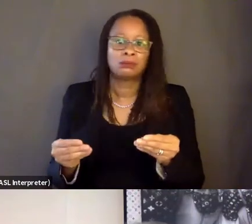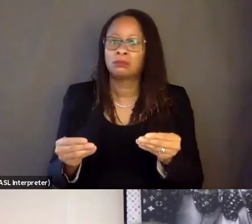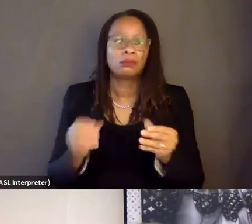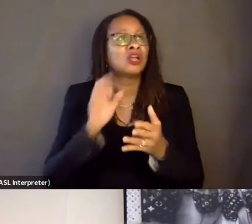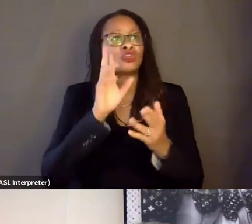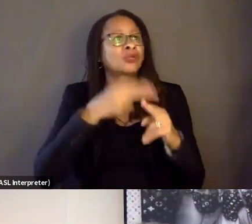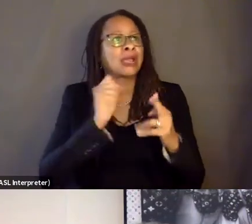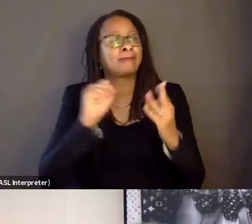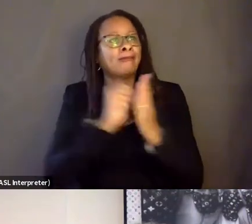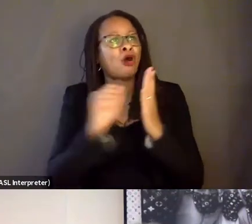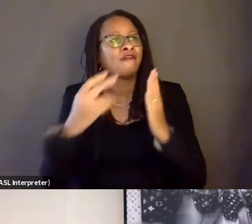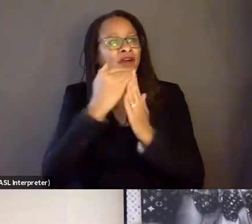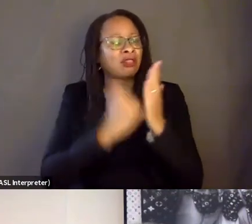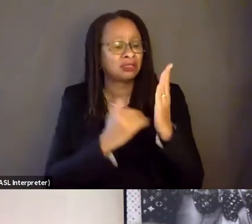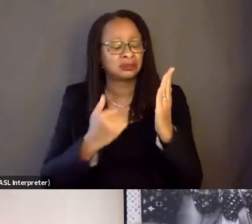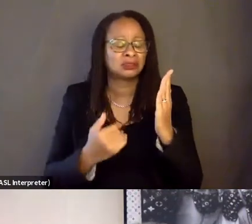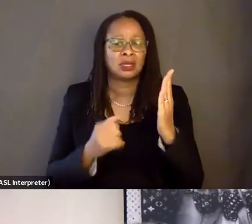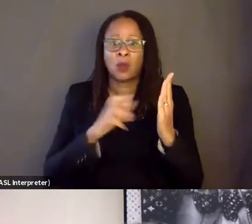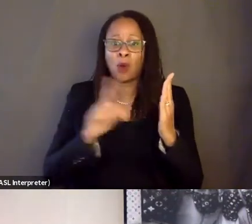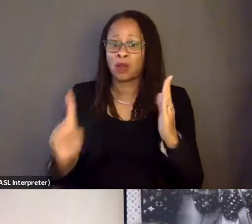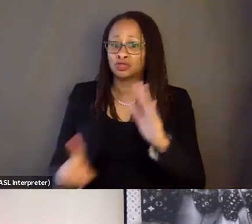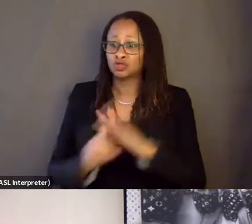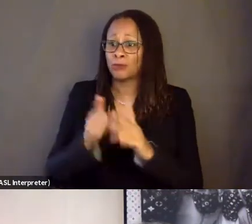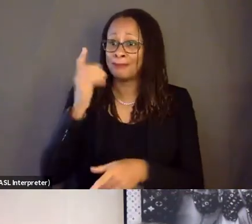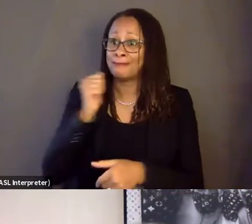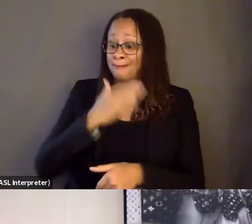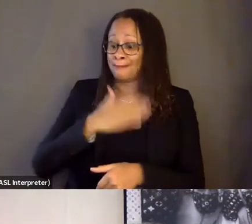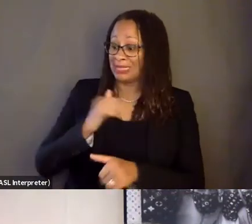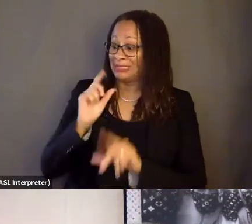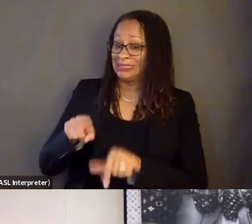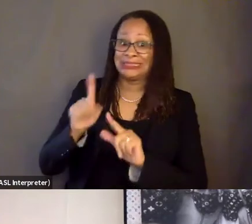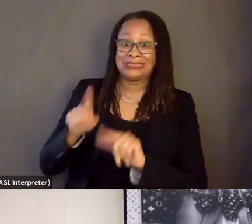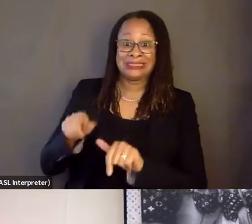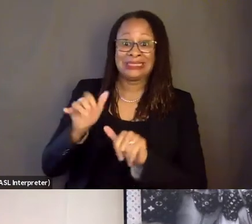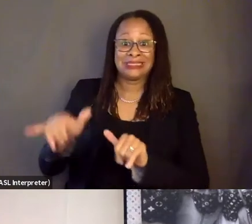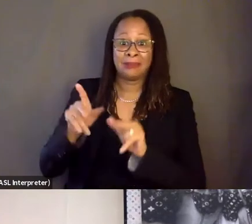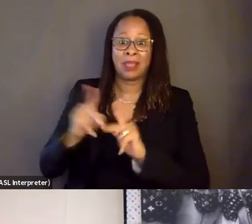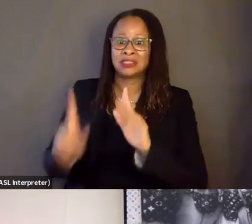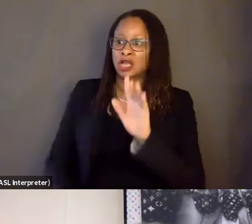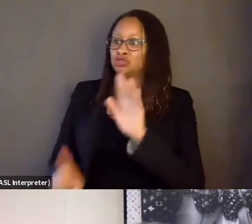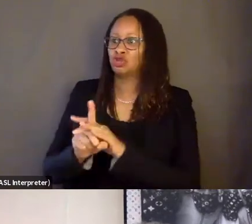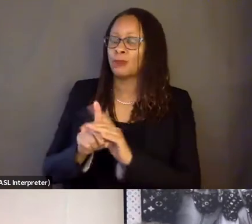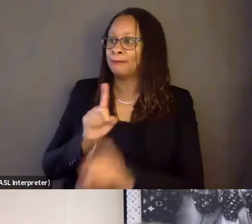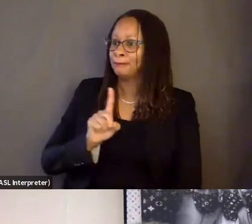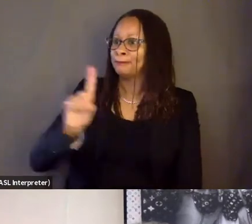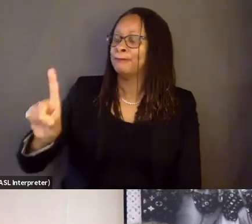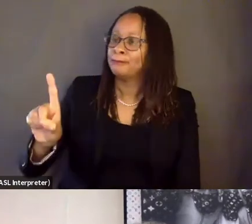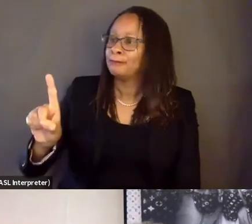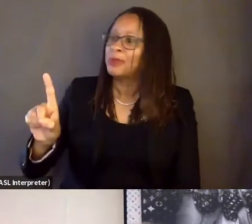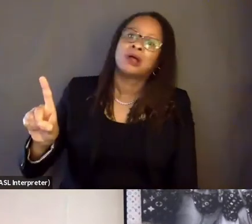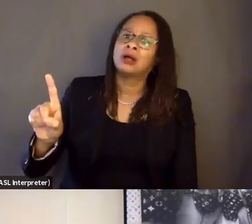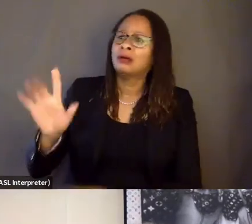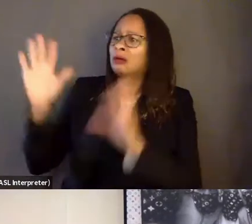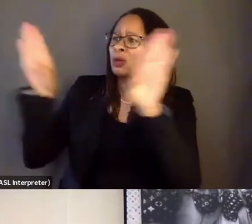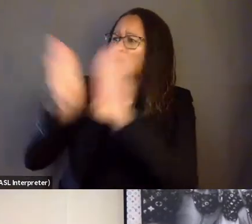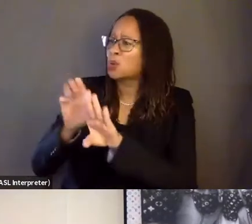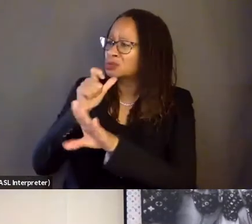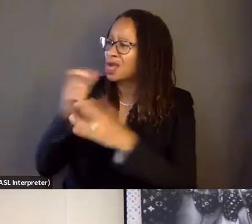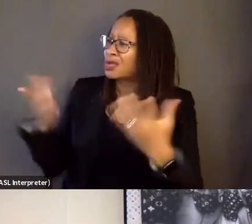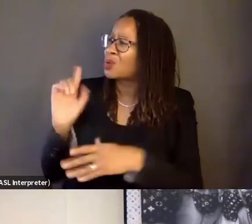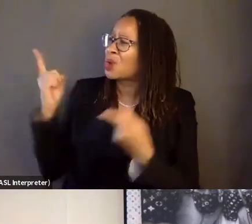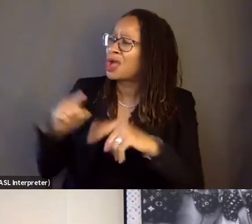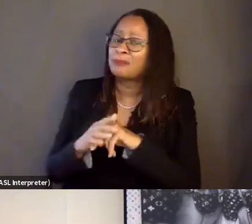that location's closed and you've got to go back to work because you can't travel another, you know, an hour away from your home, or